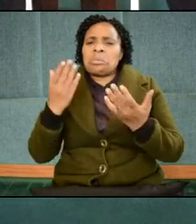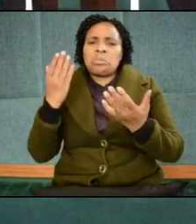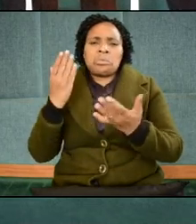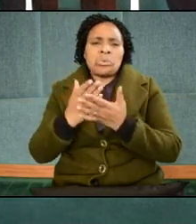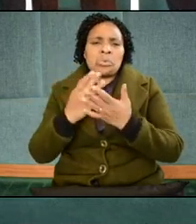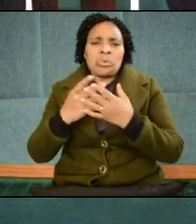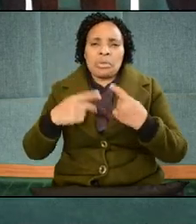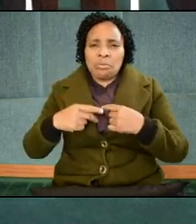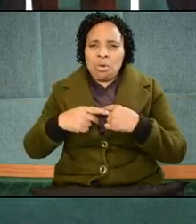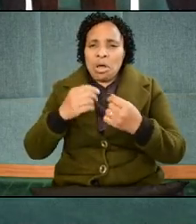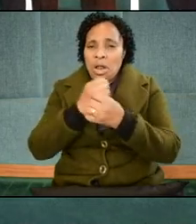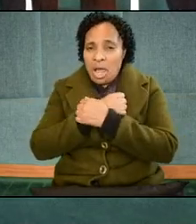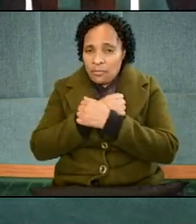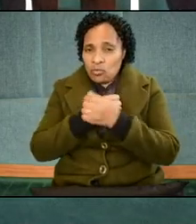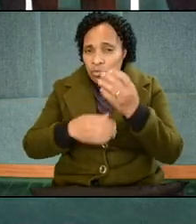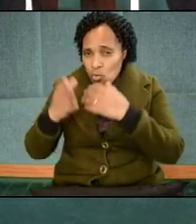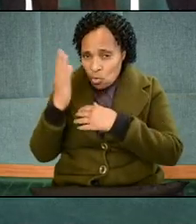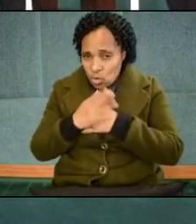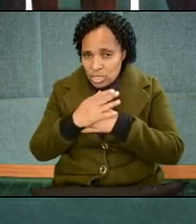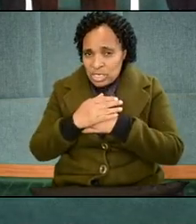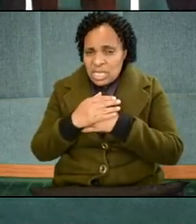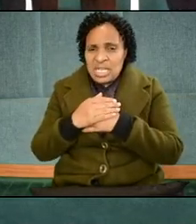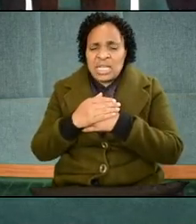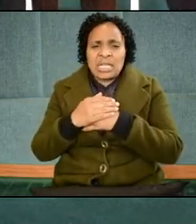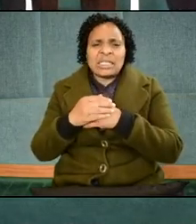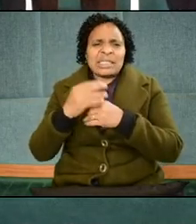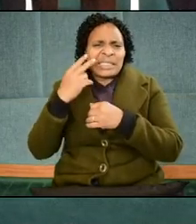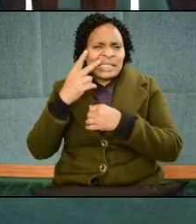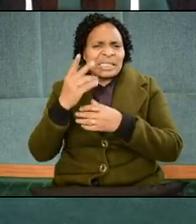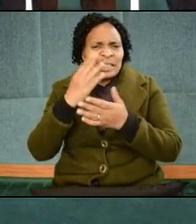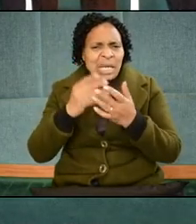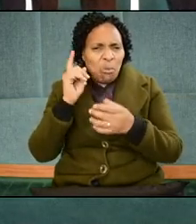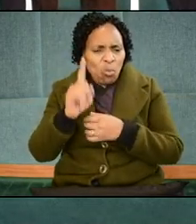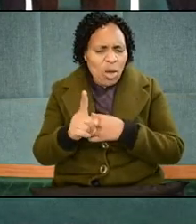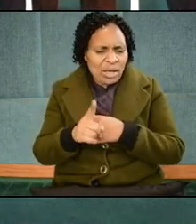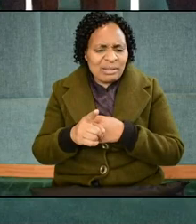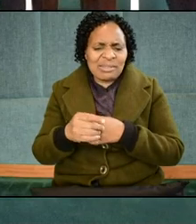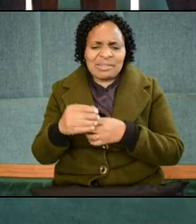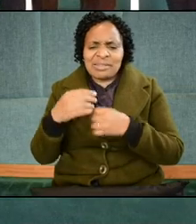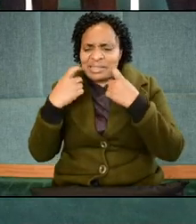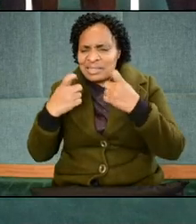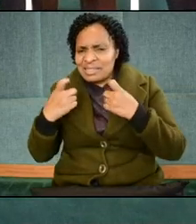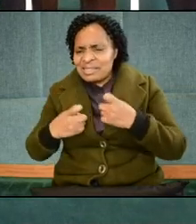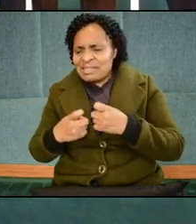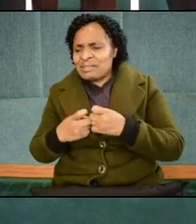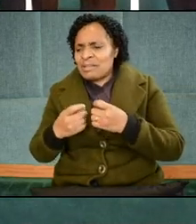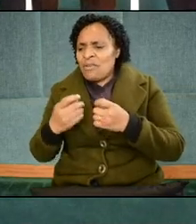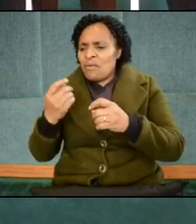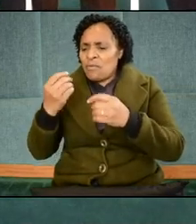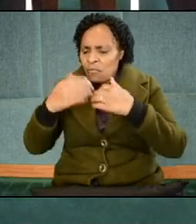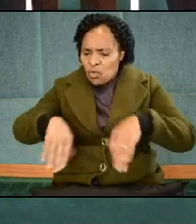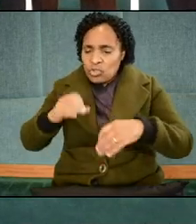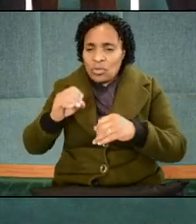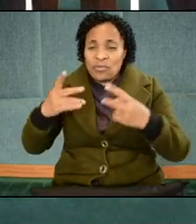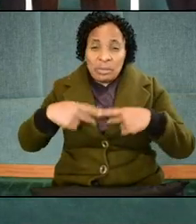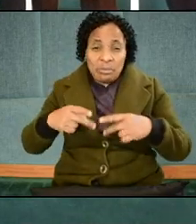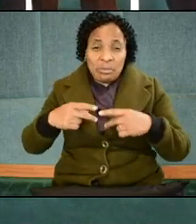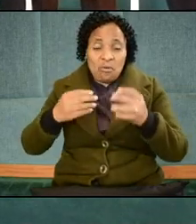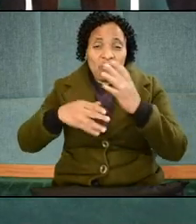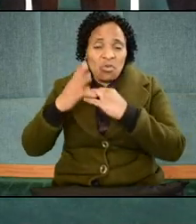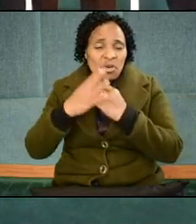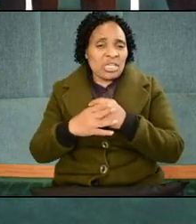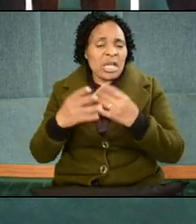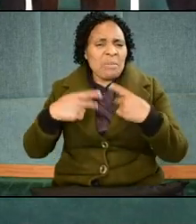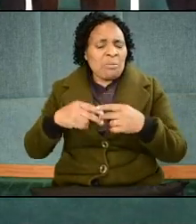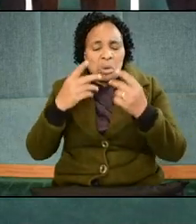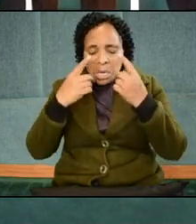the point that him seeing someone sinning outrightly in front of the people of God, of the camp. I mean, people